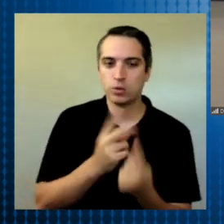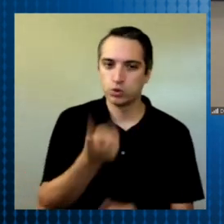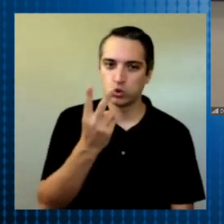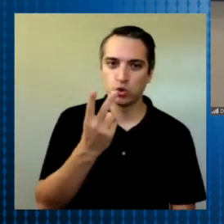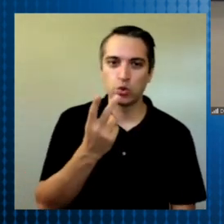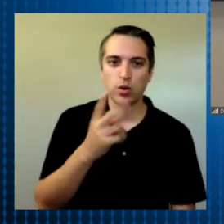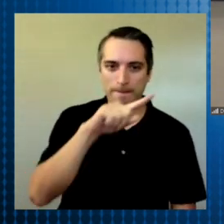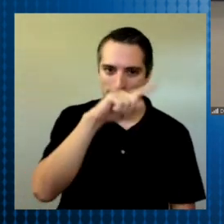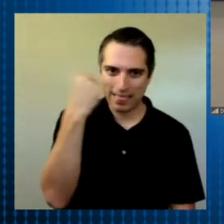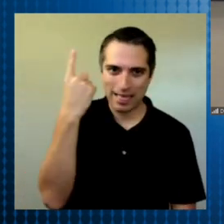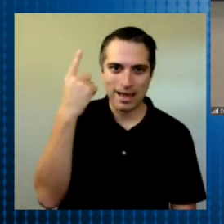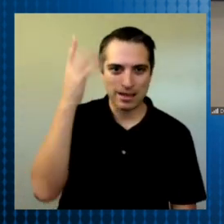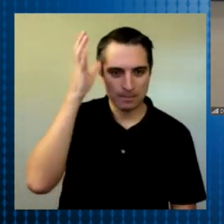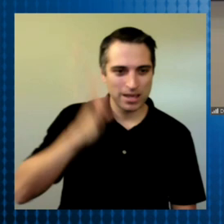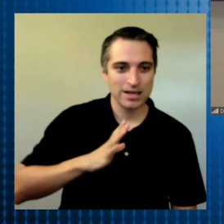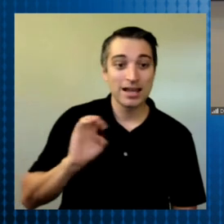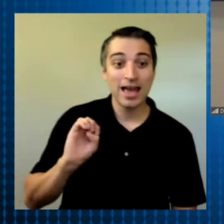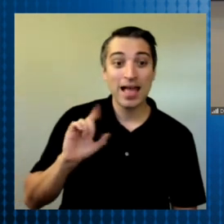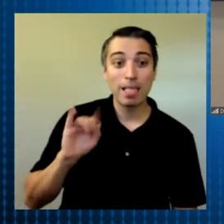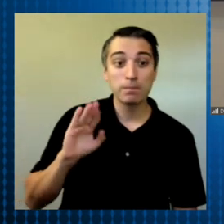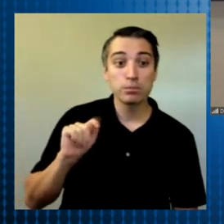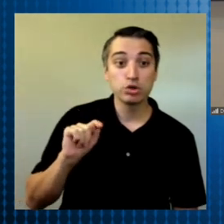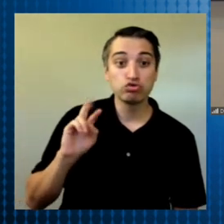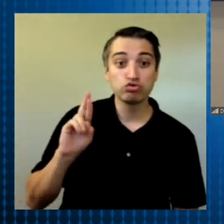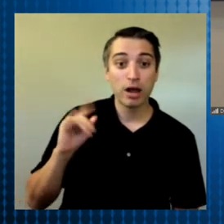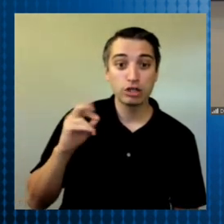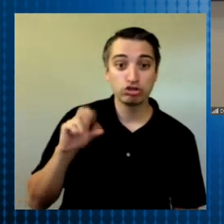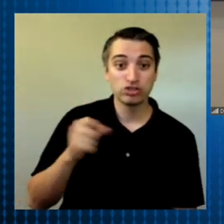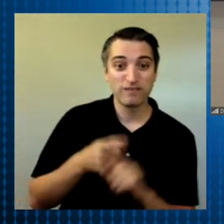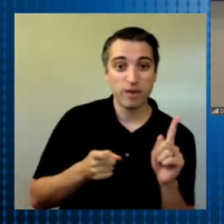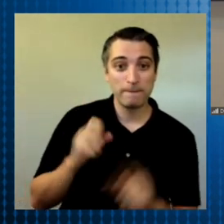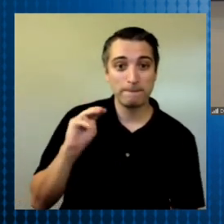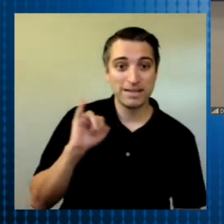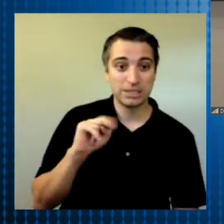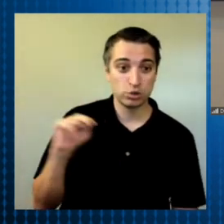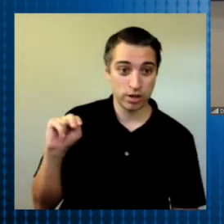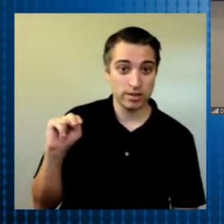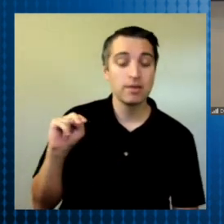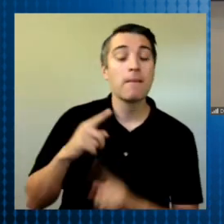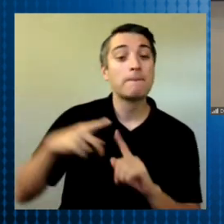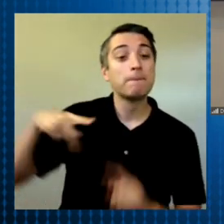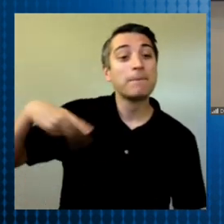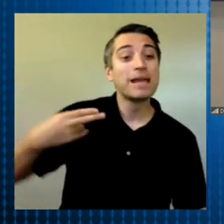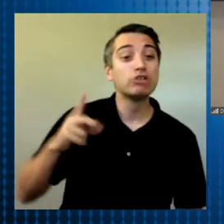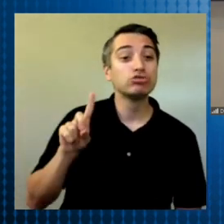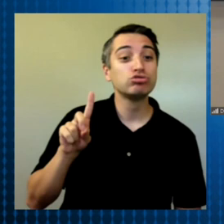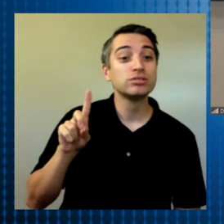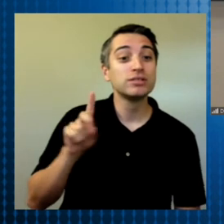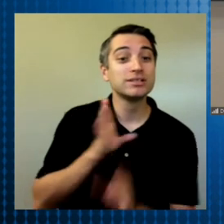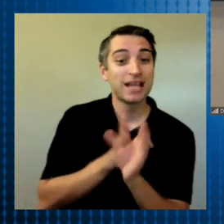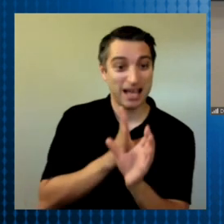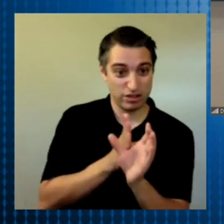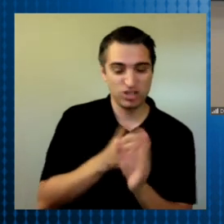Dr. Elbert Rogers, PhD in psychology, from Minnesota in 1945. And he was at Mott Community